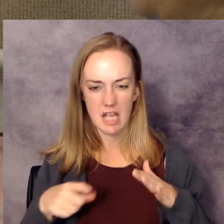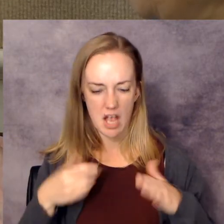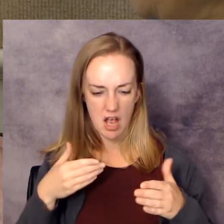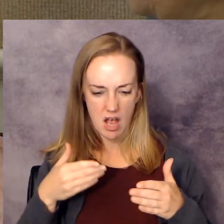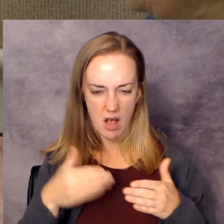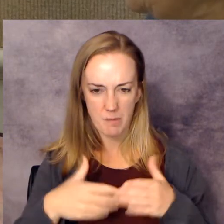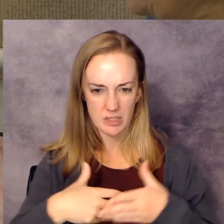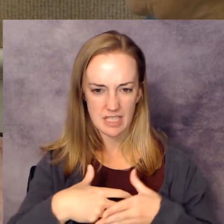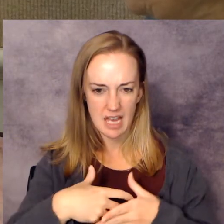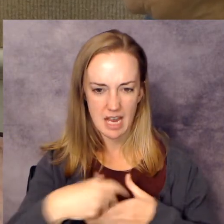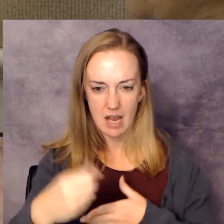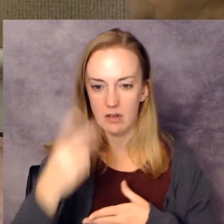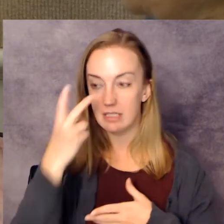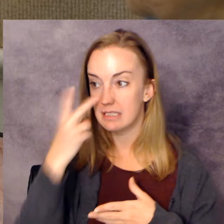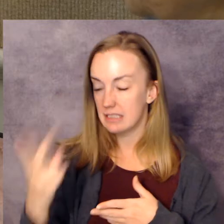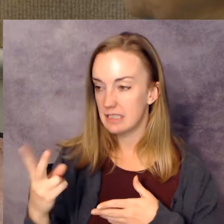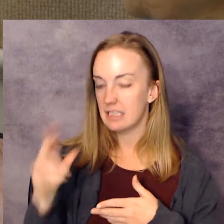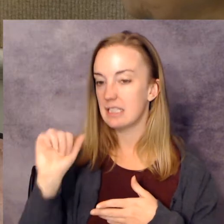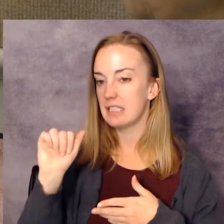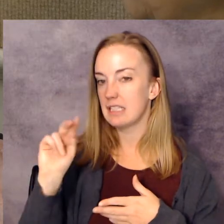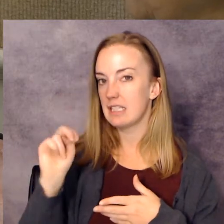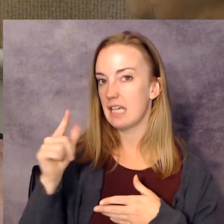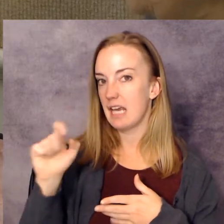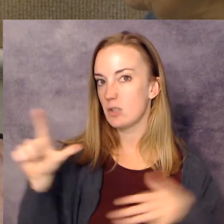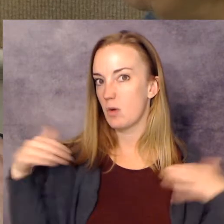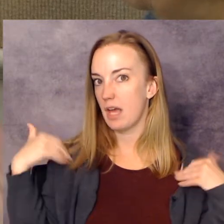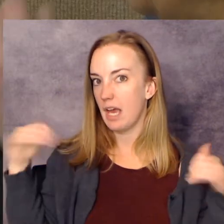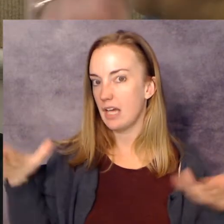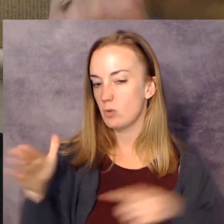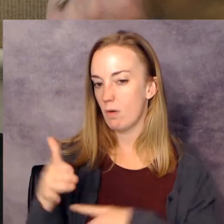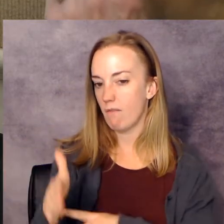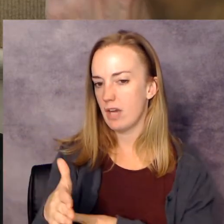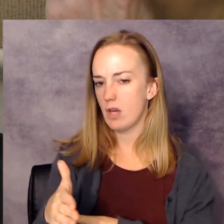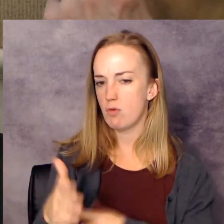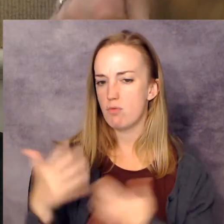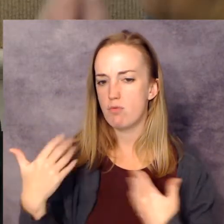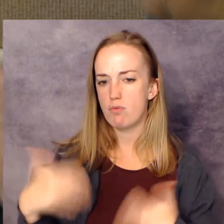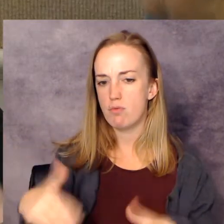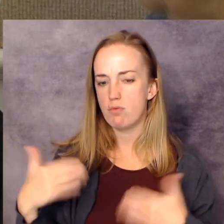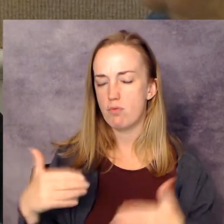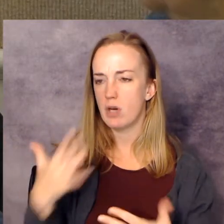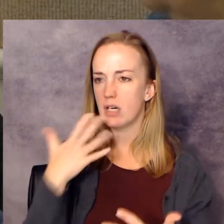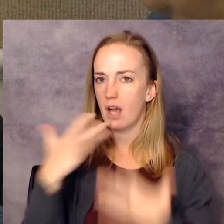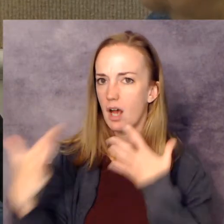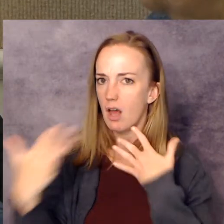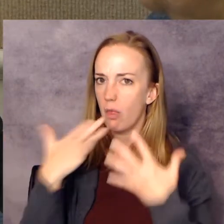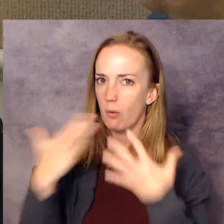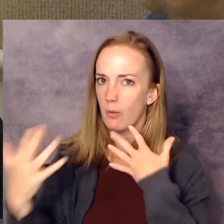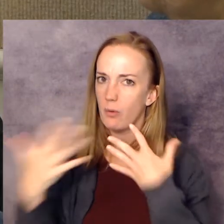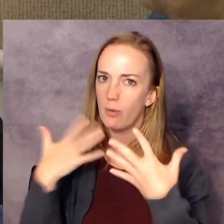cave. He sees an angelfish. It is very, very colorful.